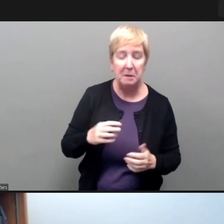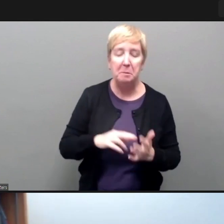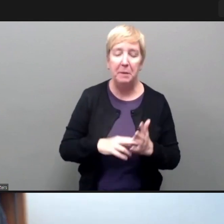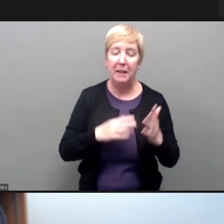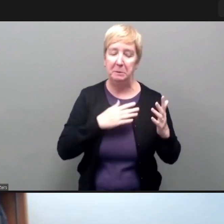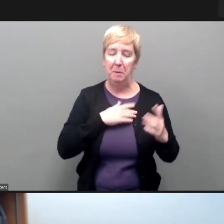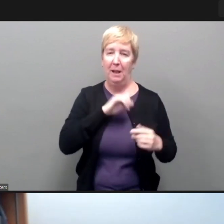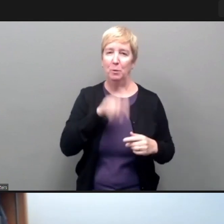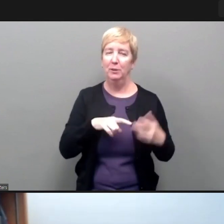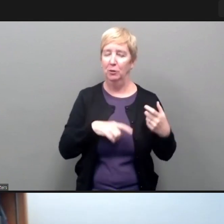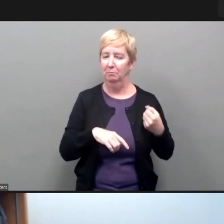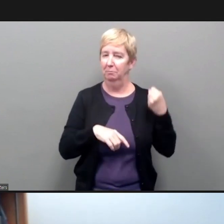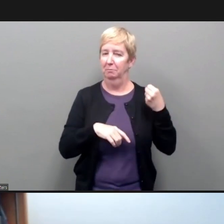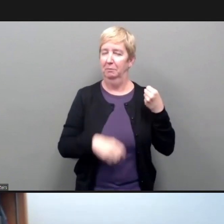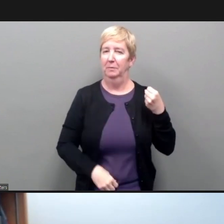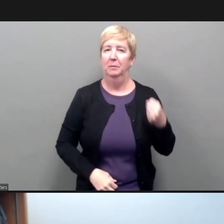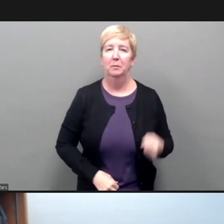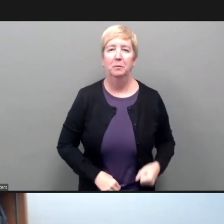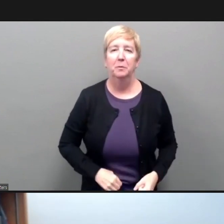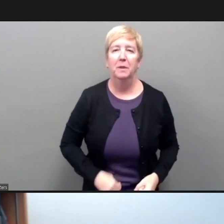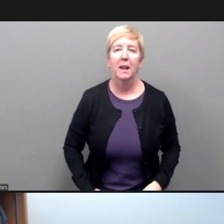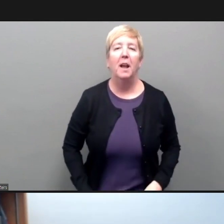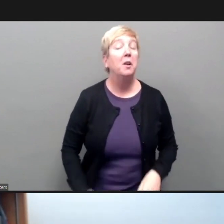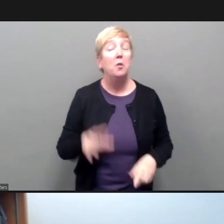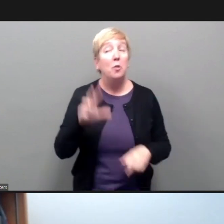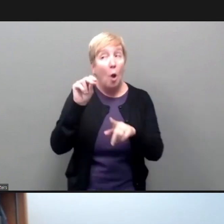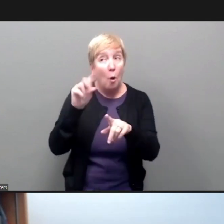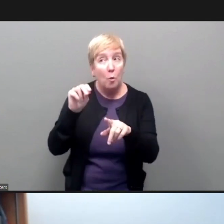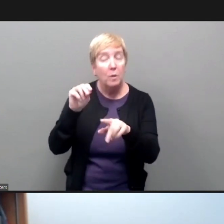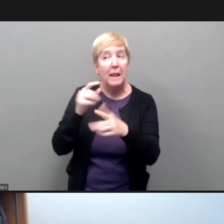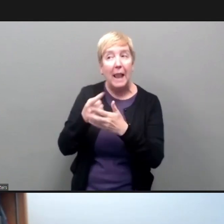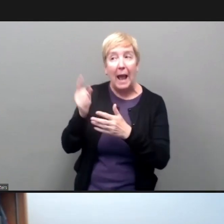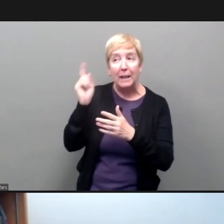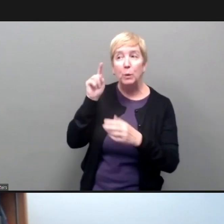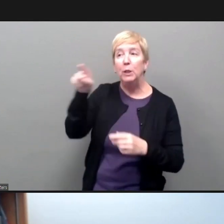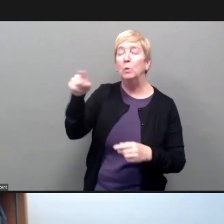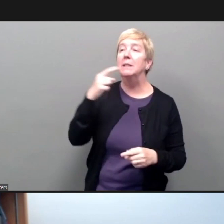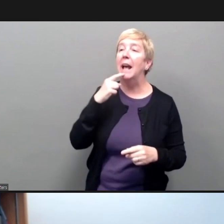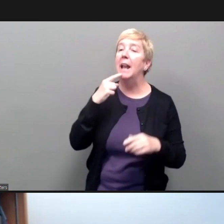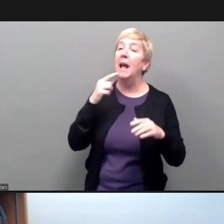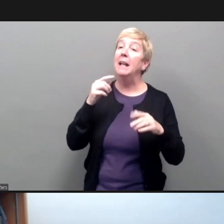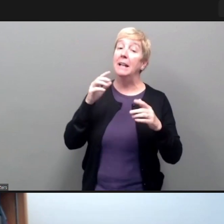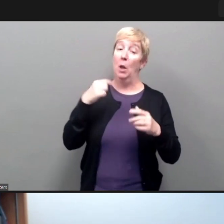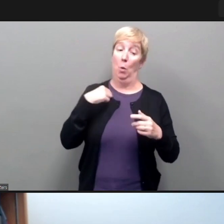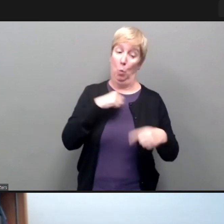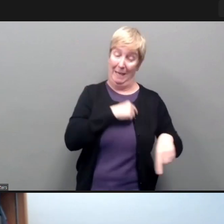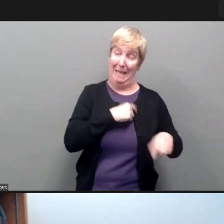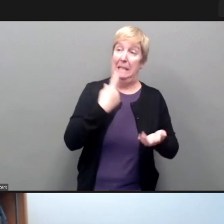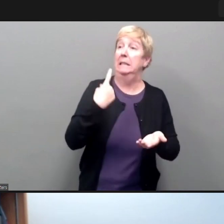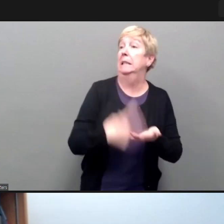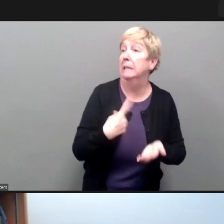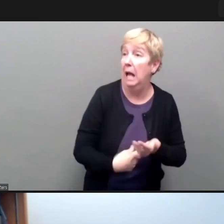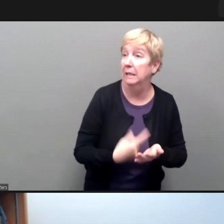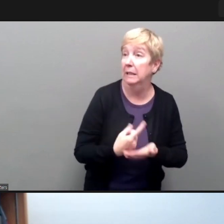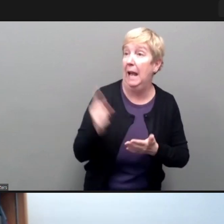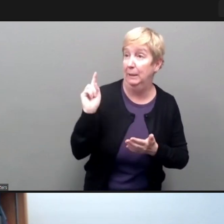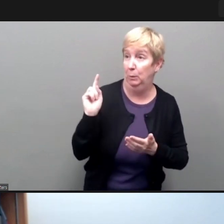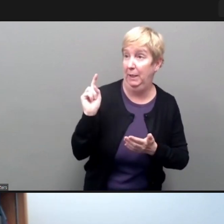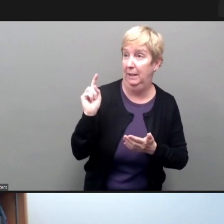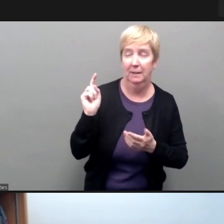follow-up question, yeah. That's not what you asked me. You asked me if that was under discussion, and I said no. Oh,